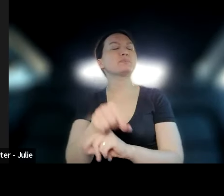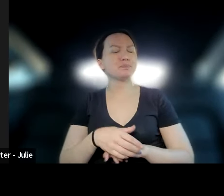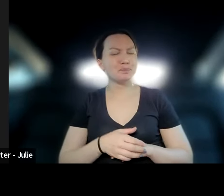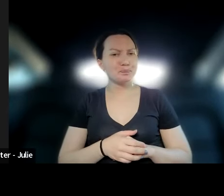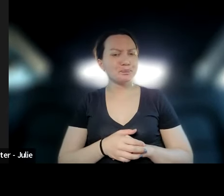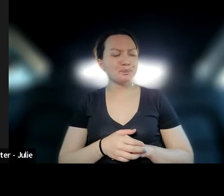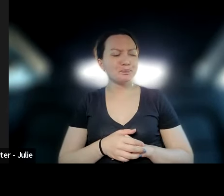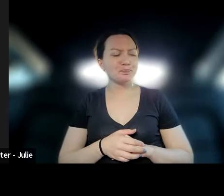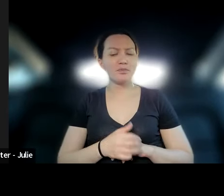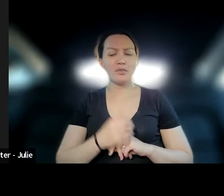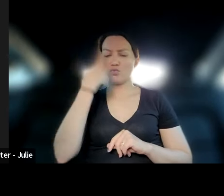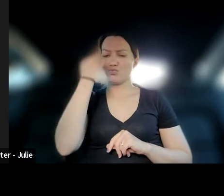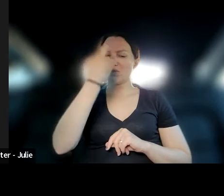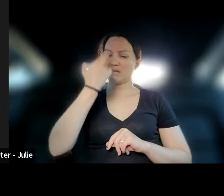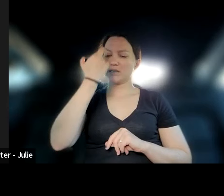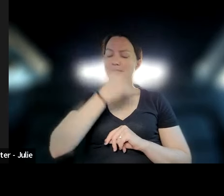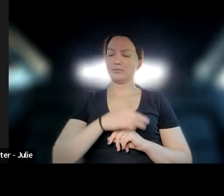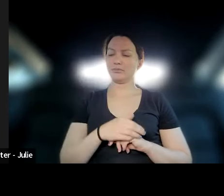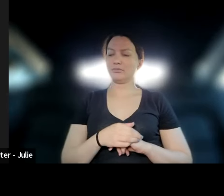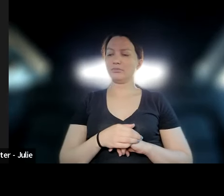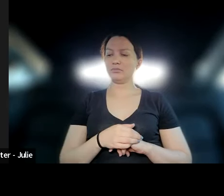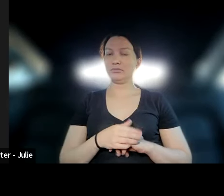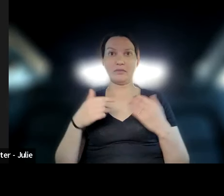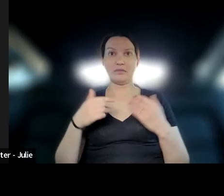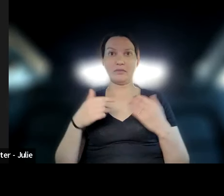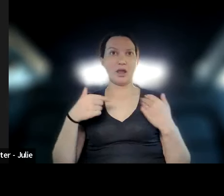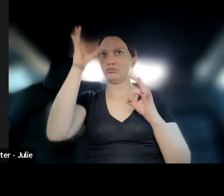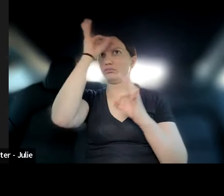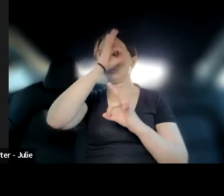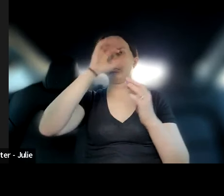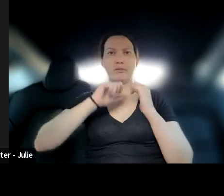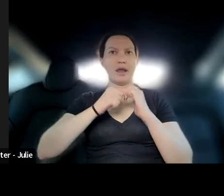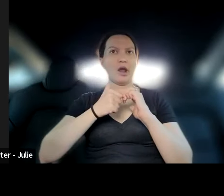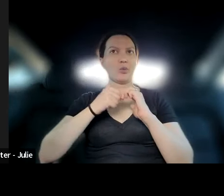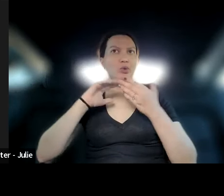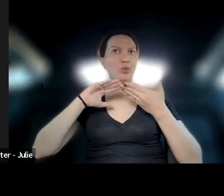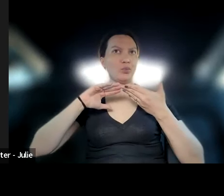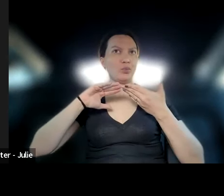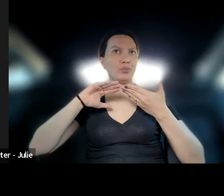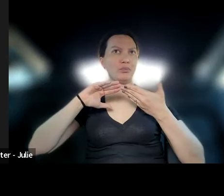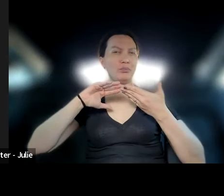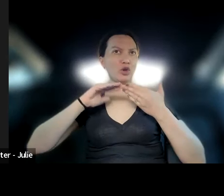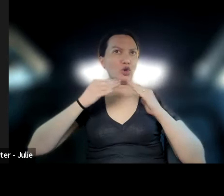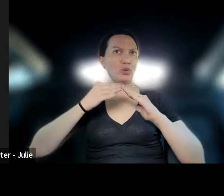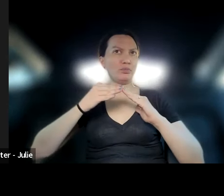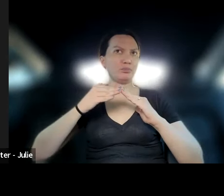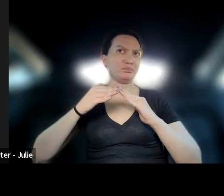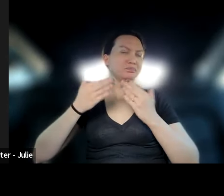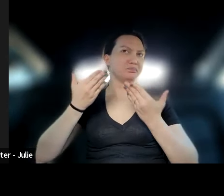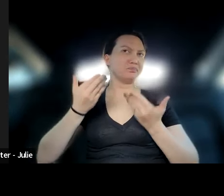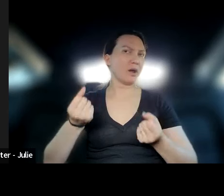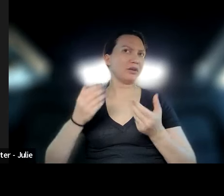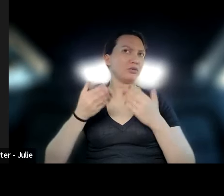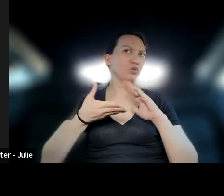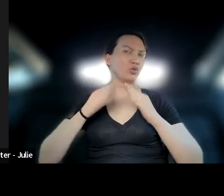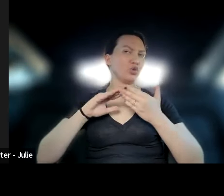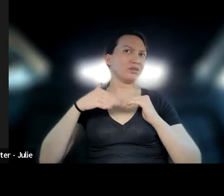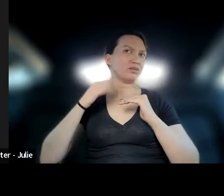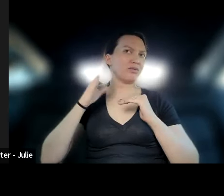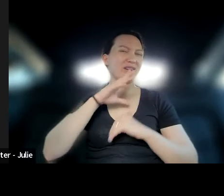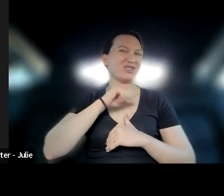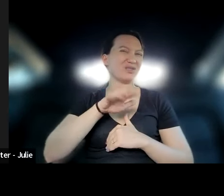because I don't know much about how communities that are 55 plus operate. But